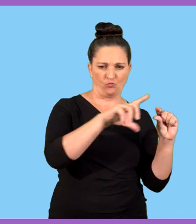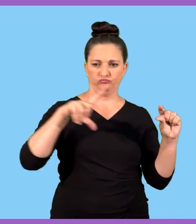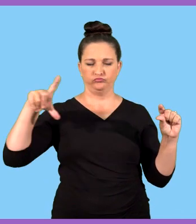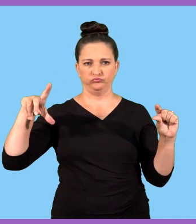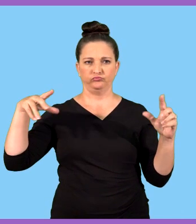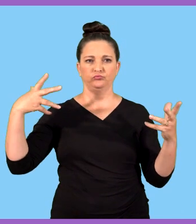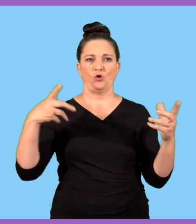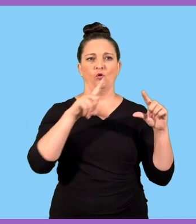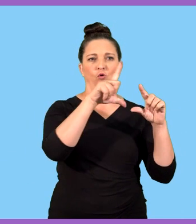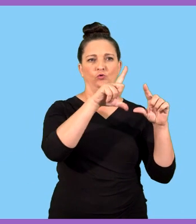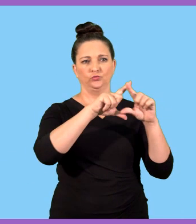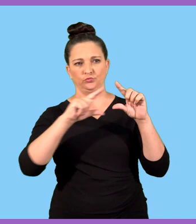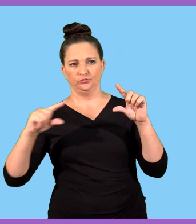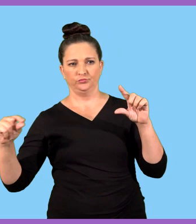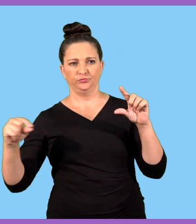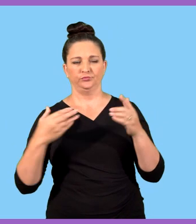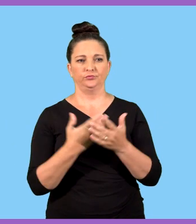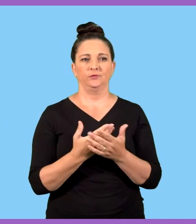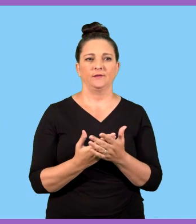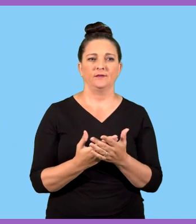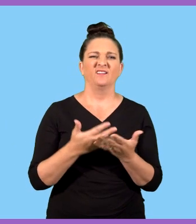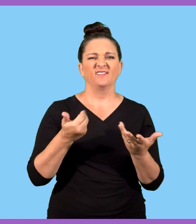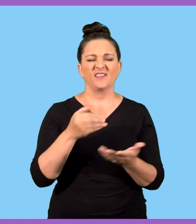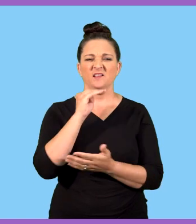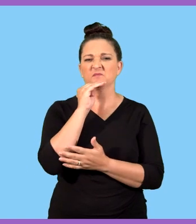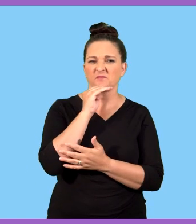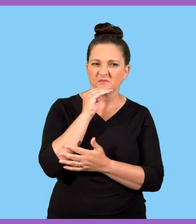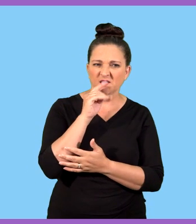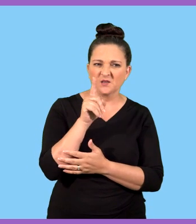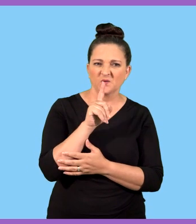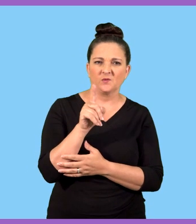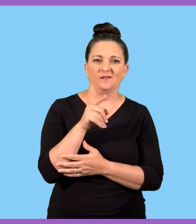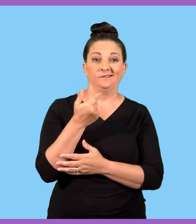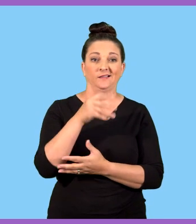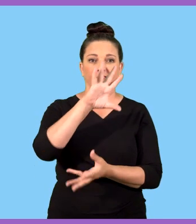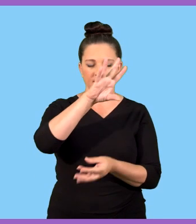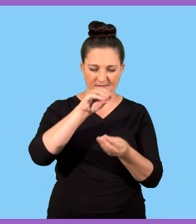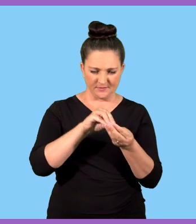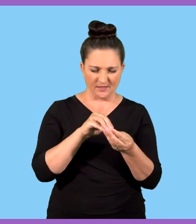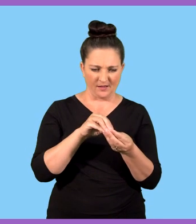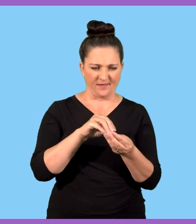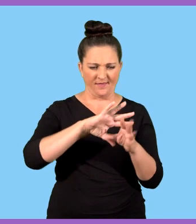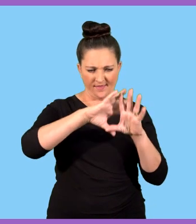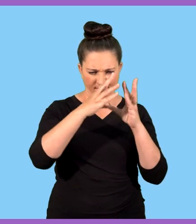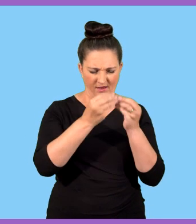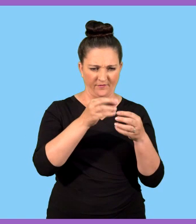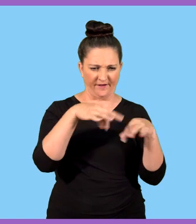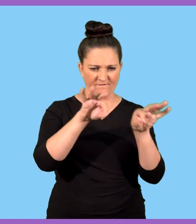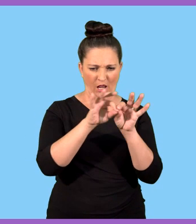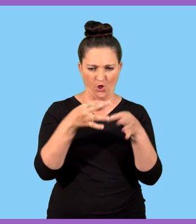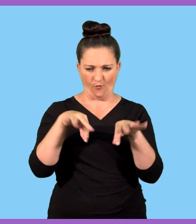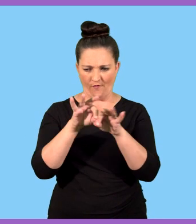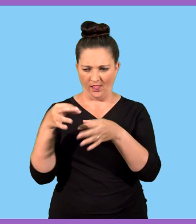to arrange numbers from largest to smallest. Then we have the mean. It is the sum of all the